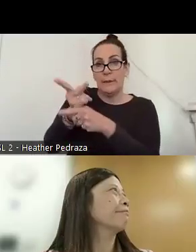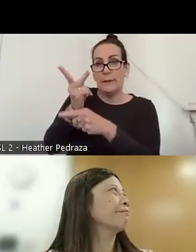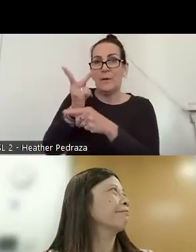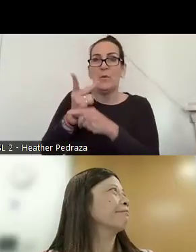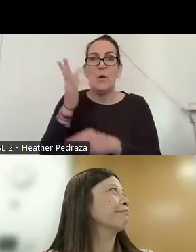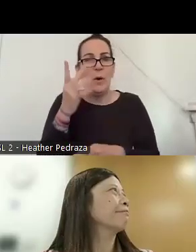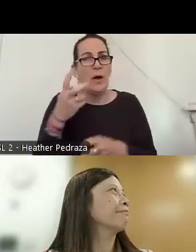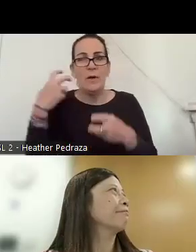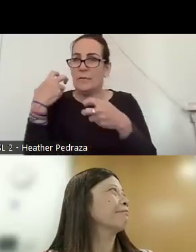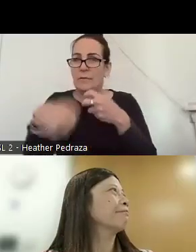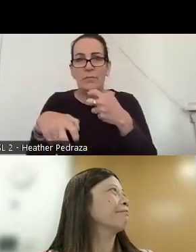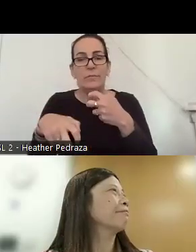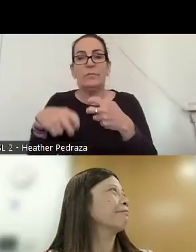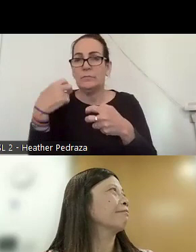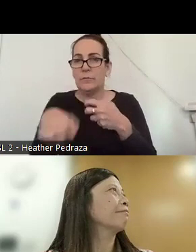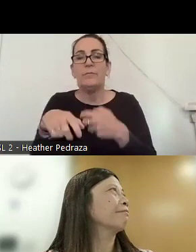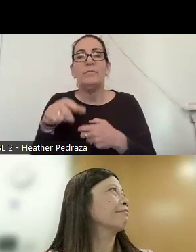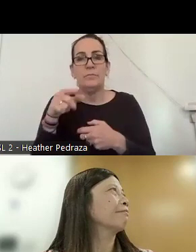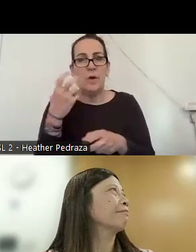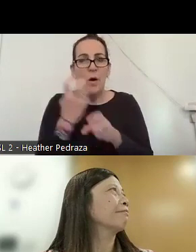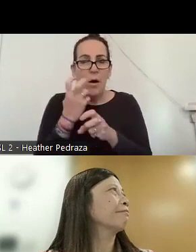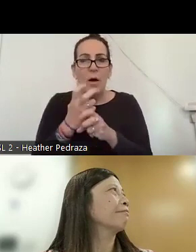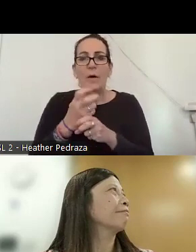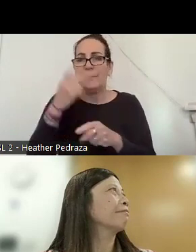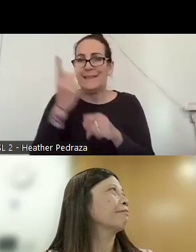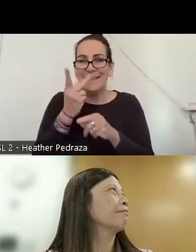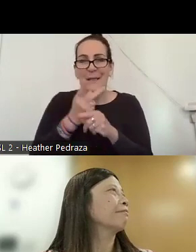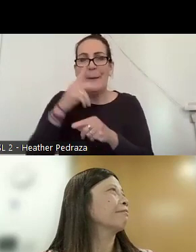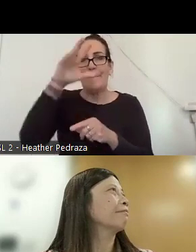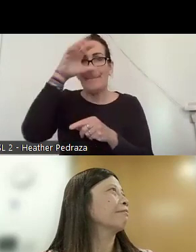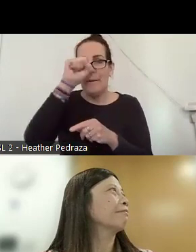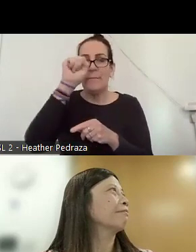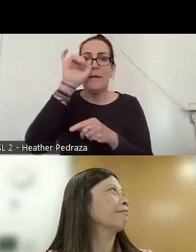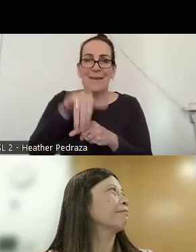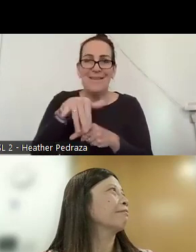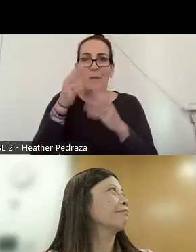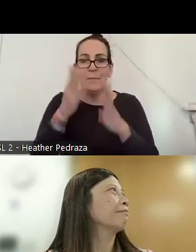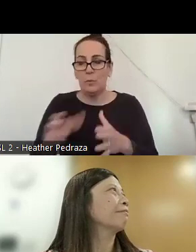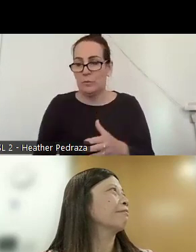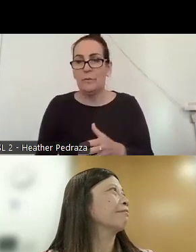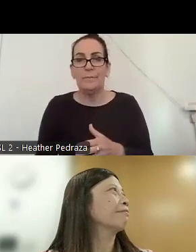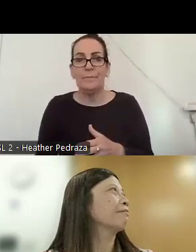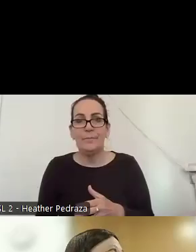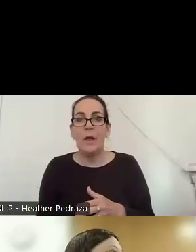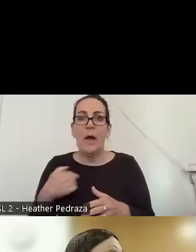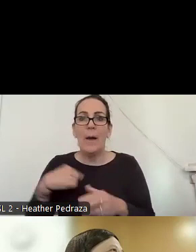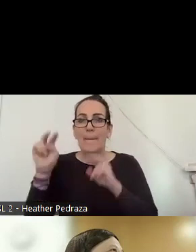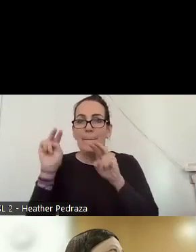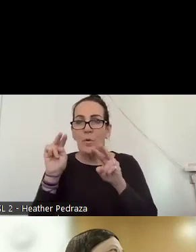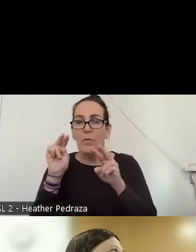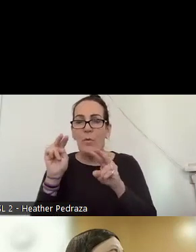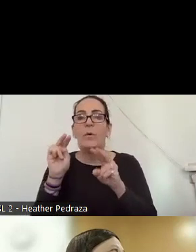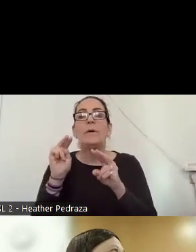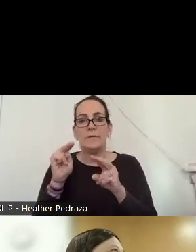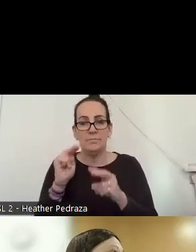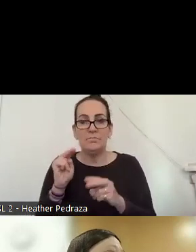and it's hard to keep your memory of that person. And so I look forward to being able to participate.